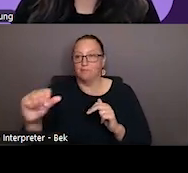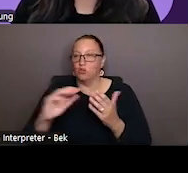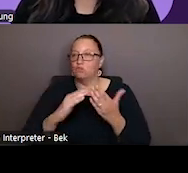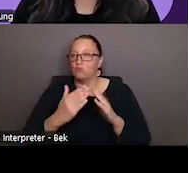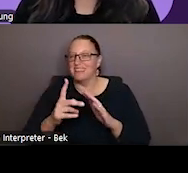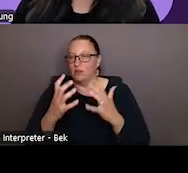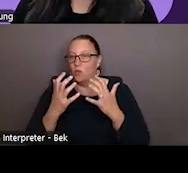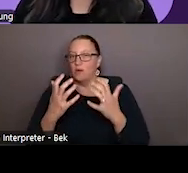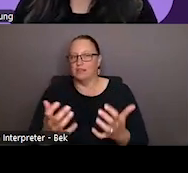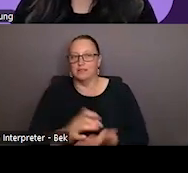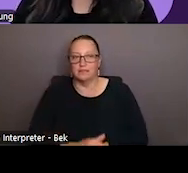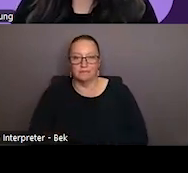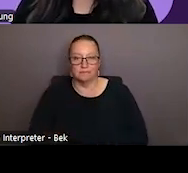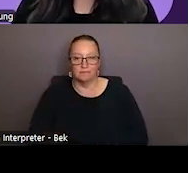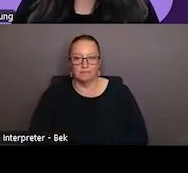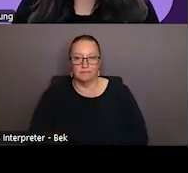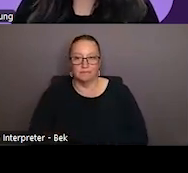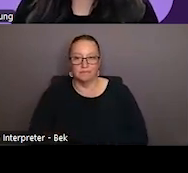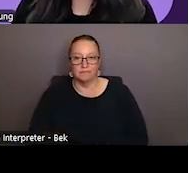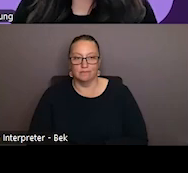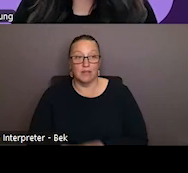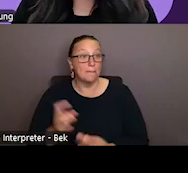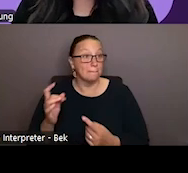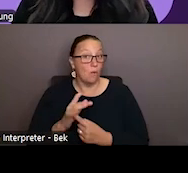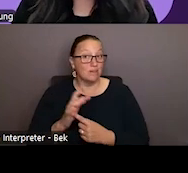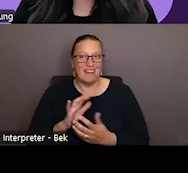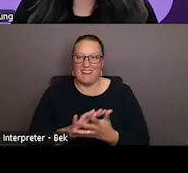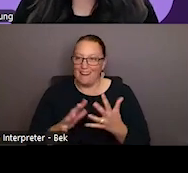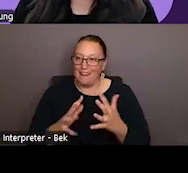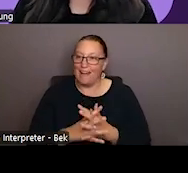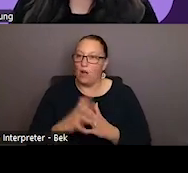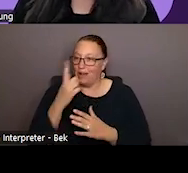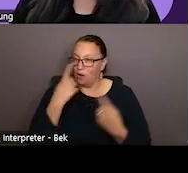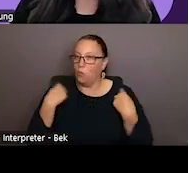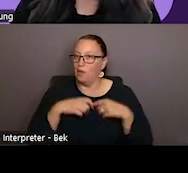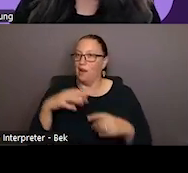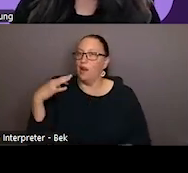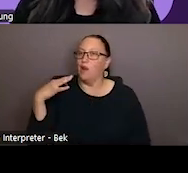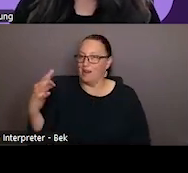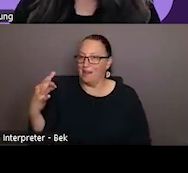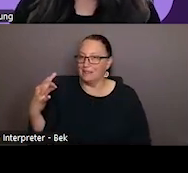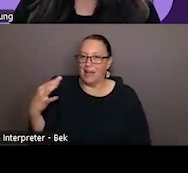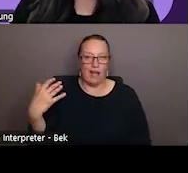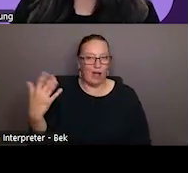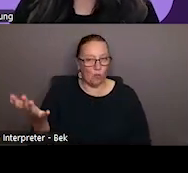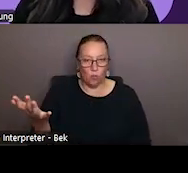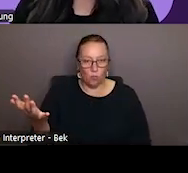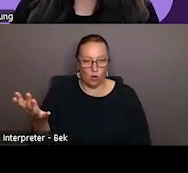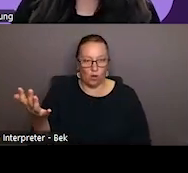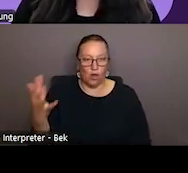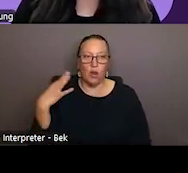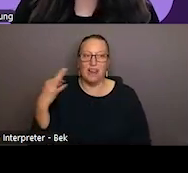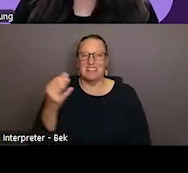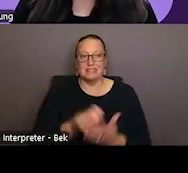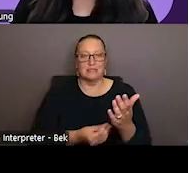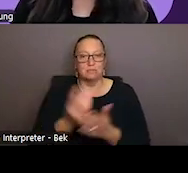Um, Now getting to the important bit, which is how to nominate. Nominations are submitted through